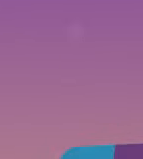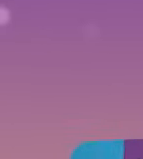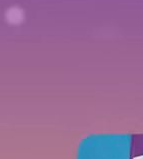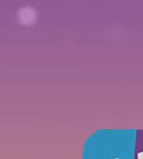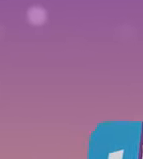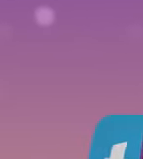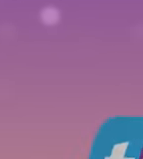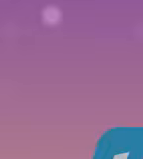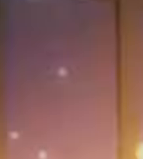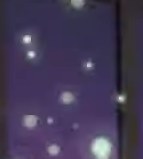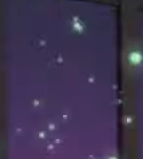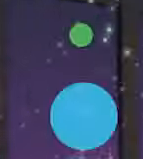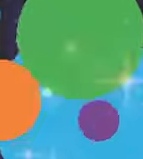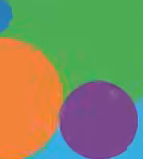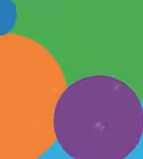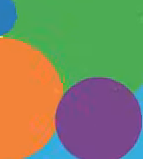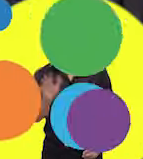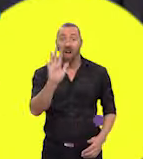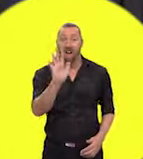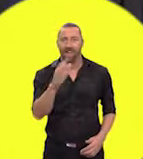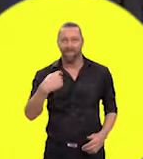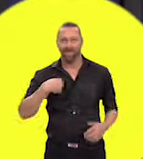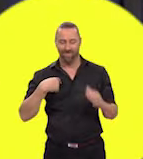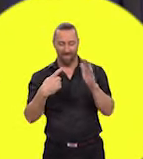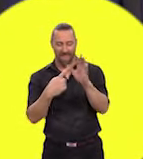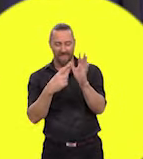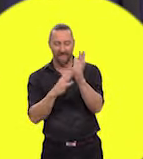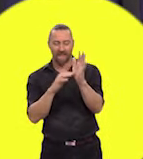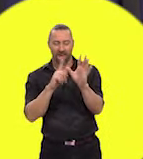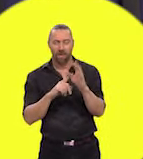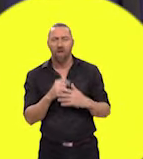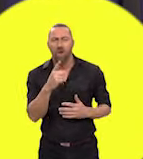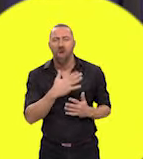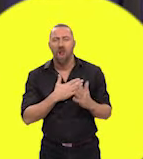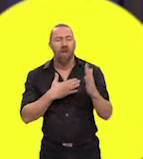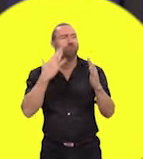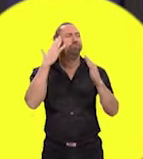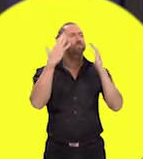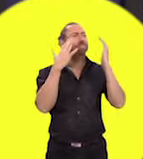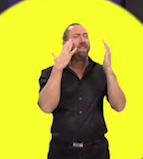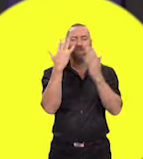Thinking at home. Hi, I'm Amy. Do you like to dream,